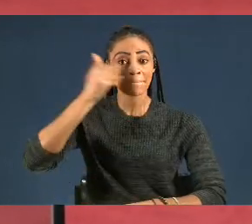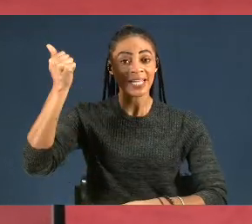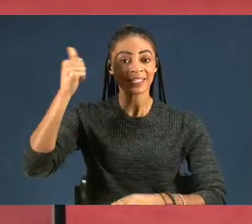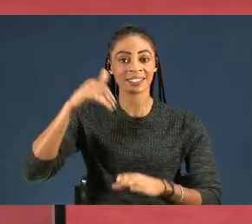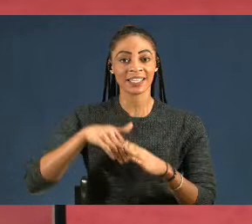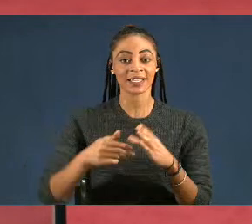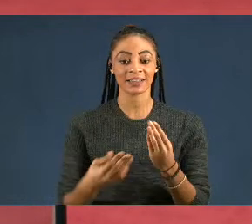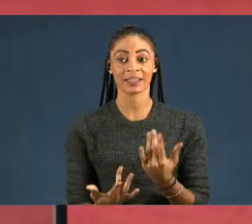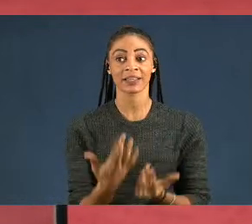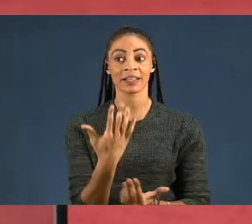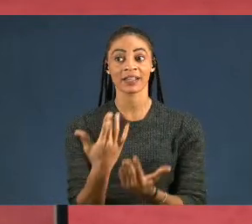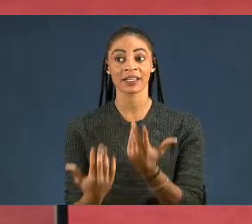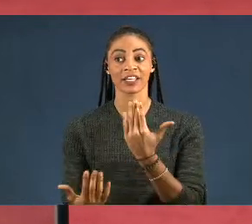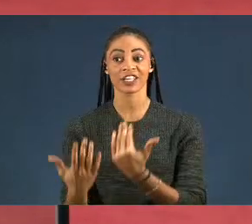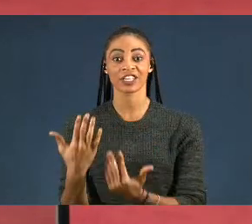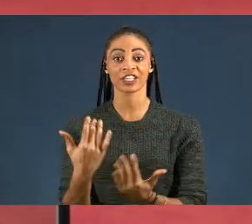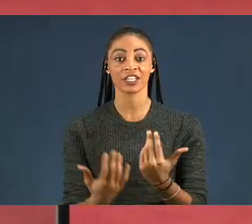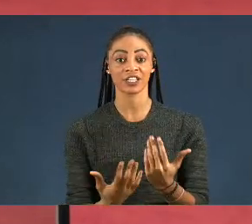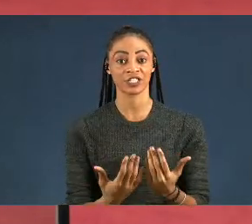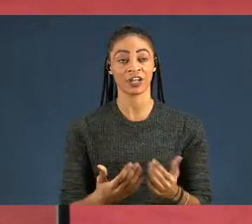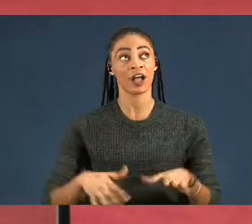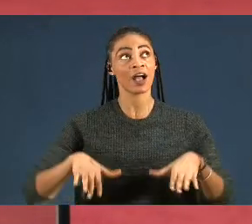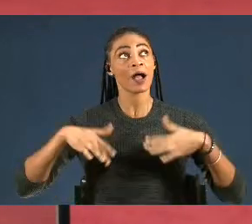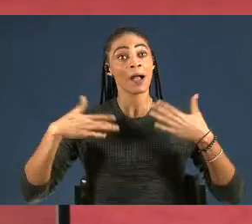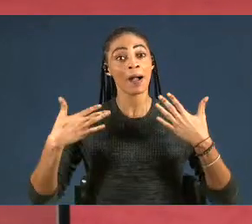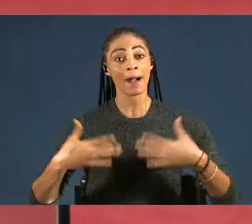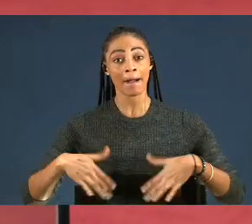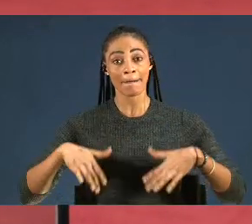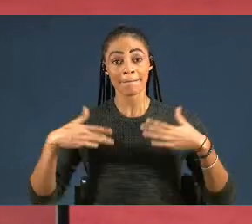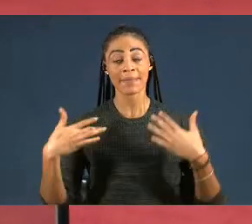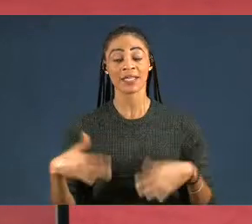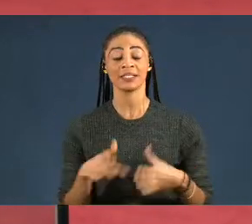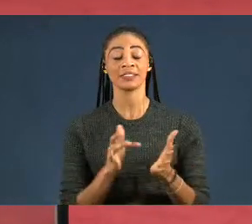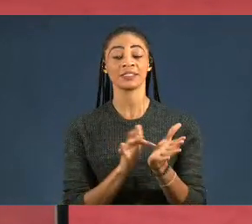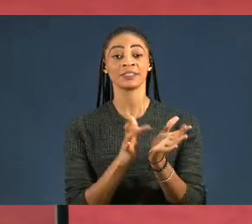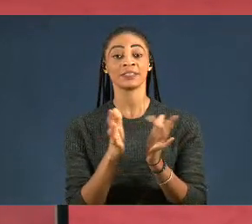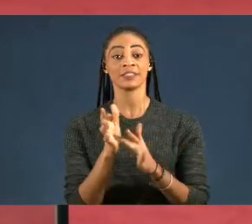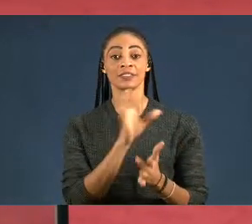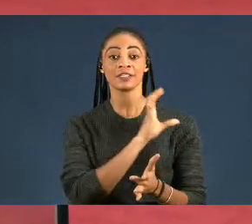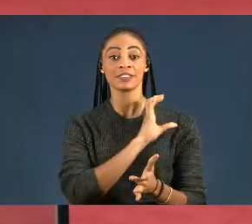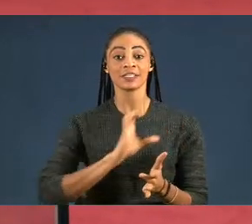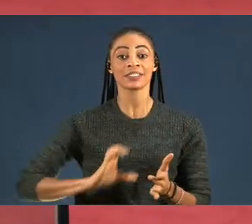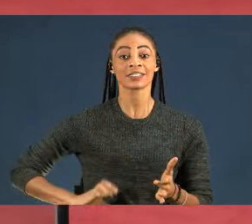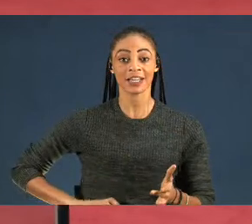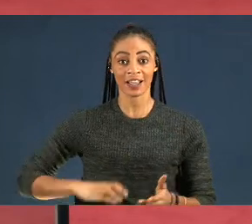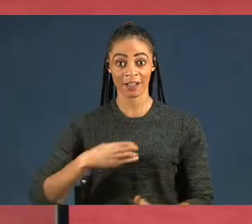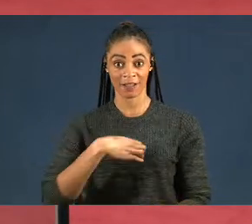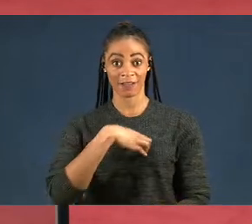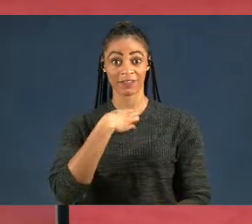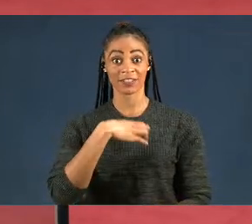kitchen. But it's amazing that Jesus Christ, who had visited this home,